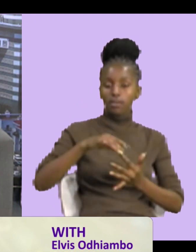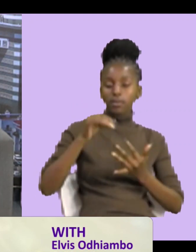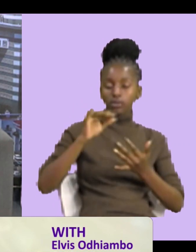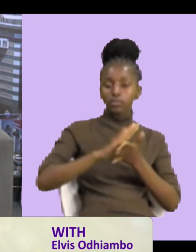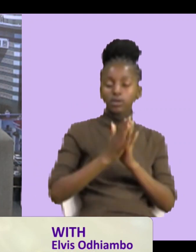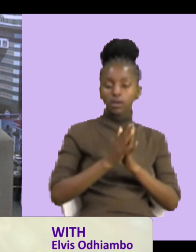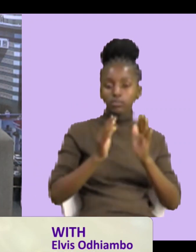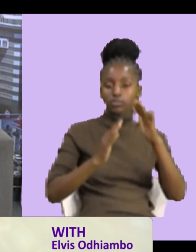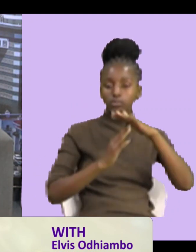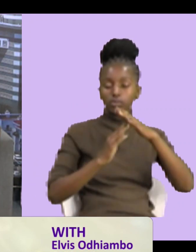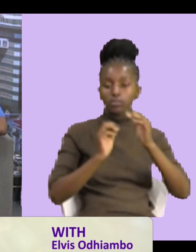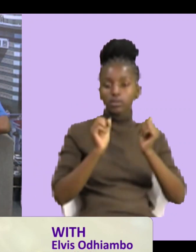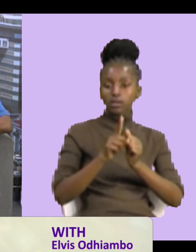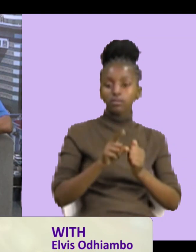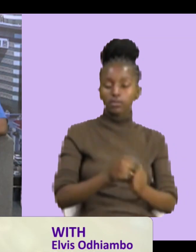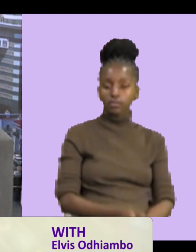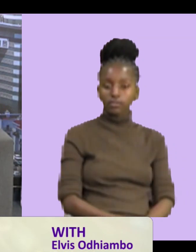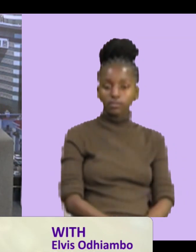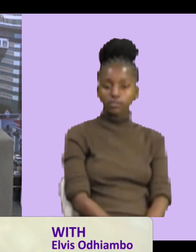11?